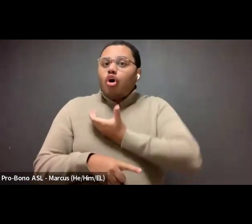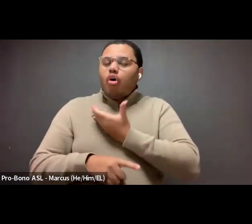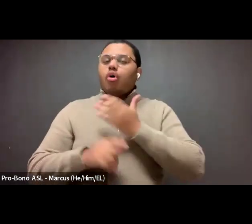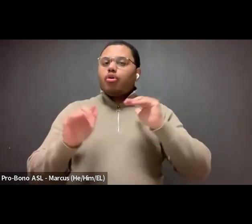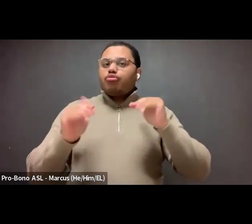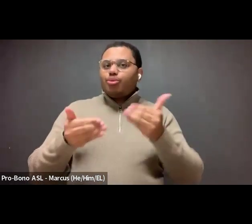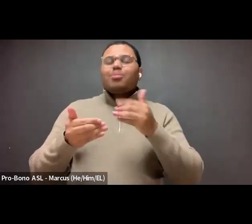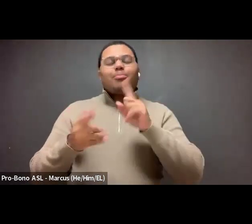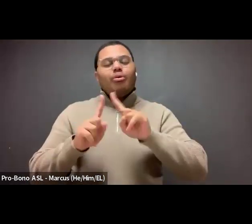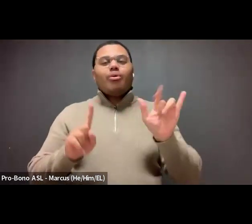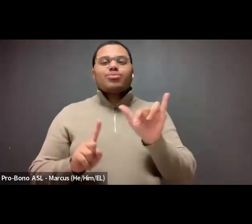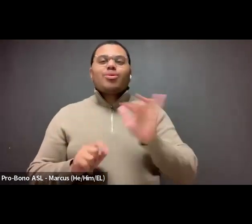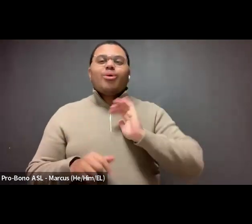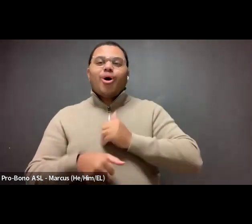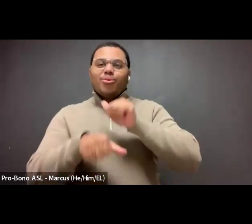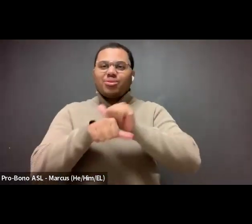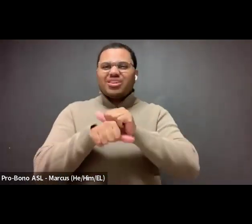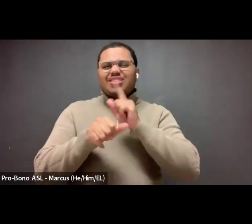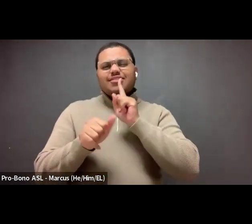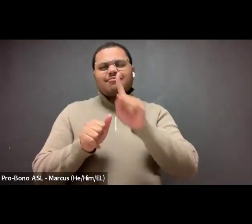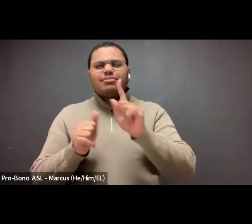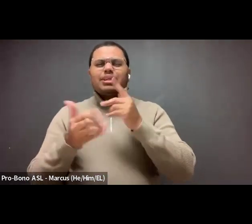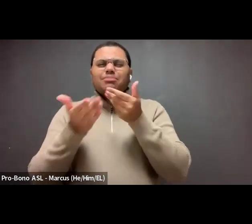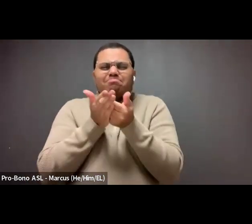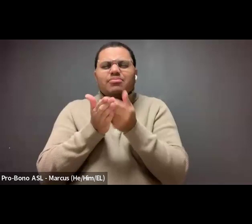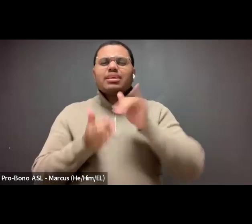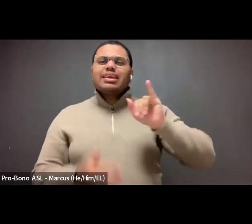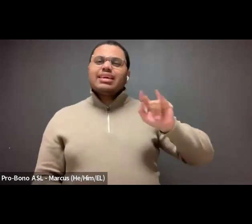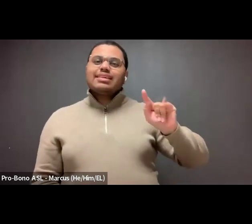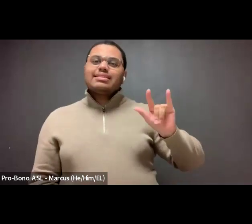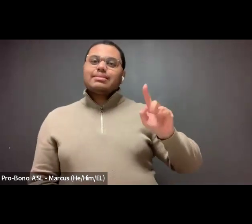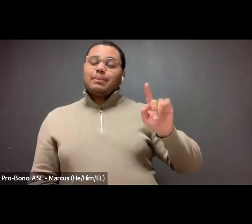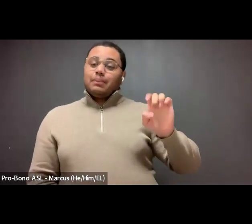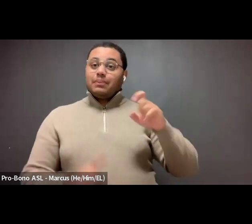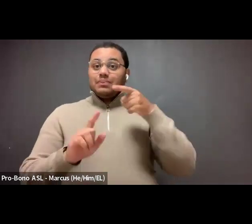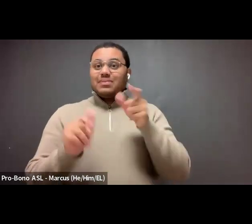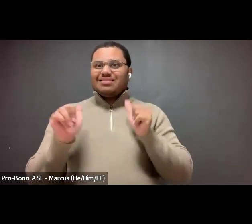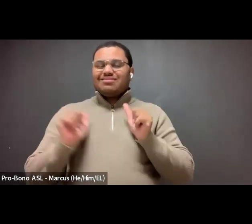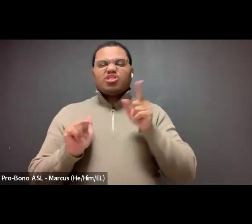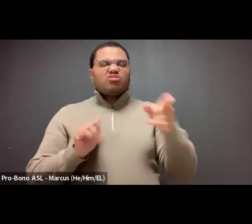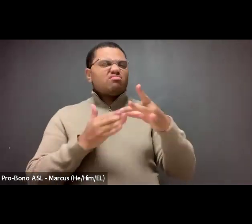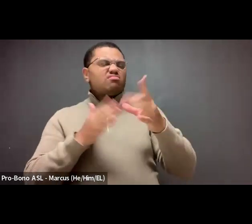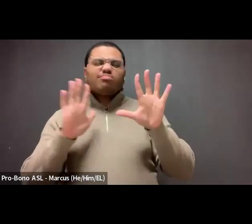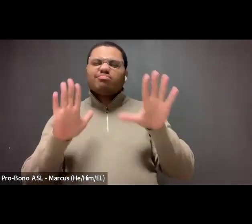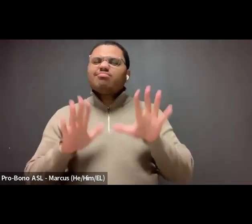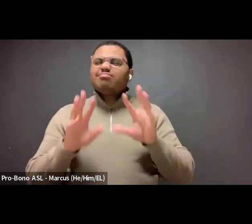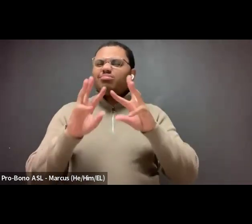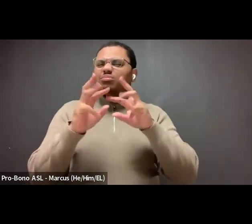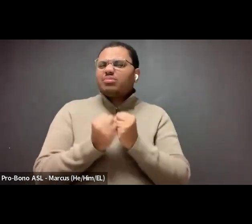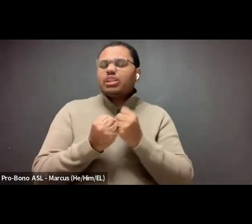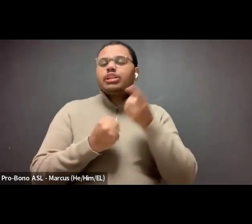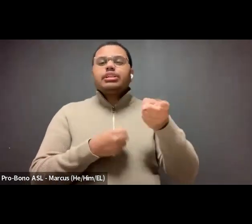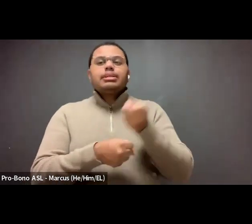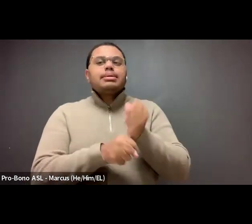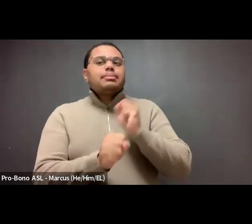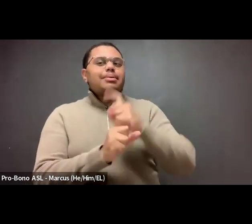on these intimate scenes. She leads this fantastic workshop, which I recommend for all productions. Dr. A creates a positivity around